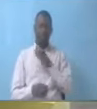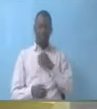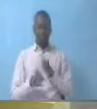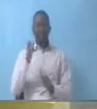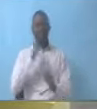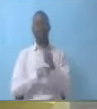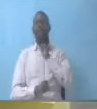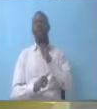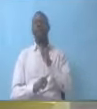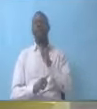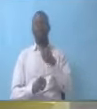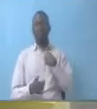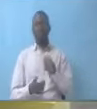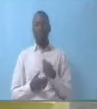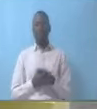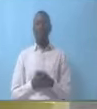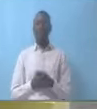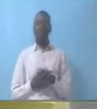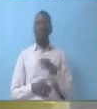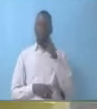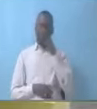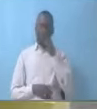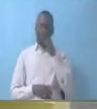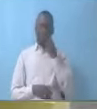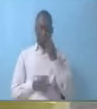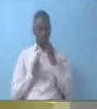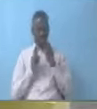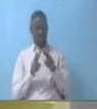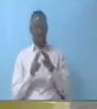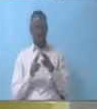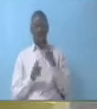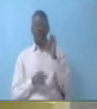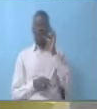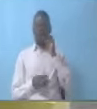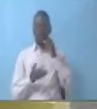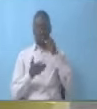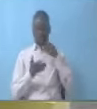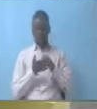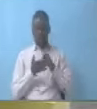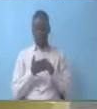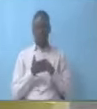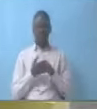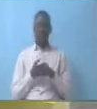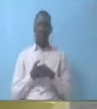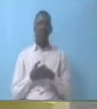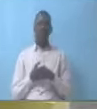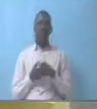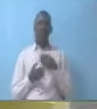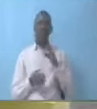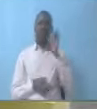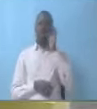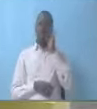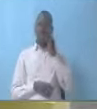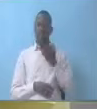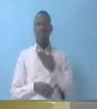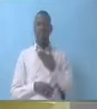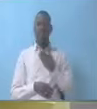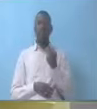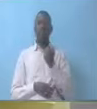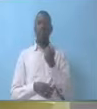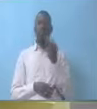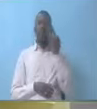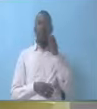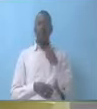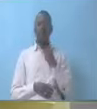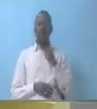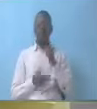I've been trying to see this letter, the letter I wrote and the reply. Because when I wrote, because they urged me to do so,